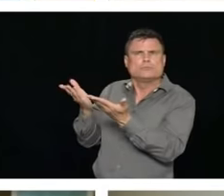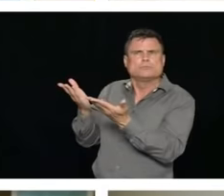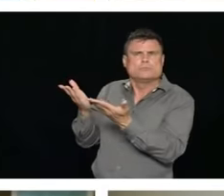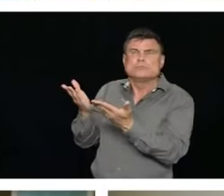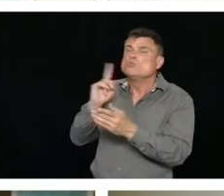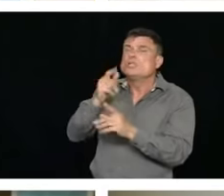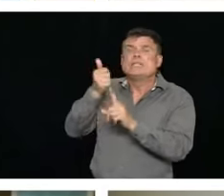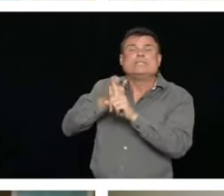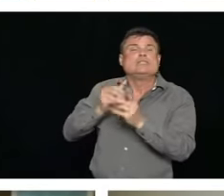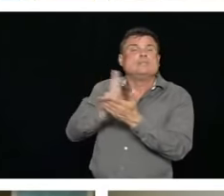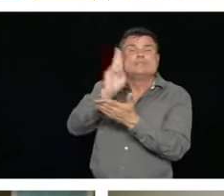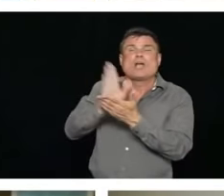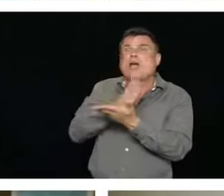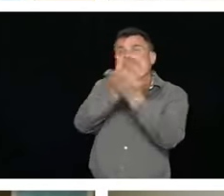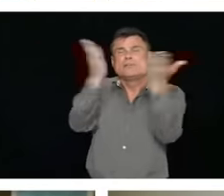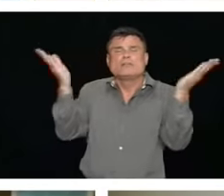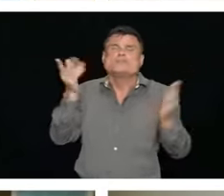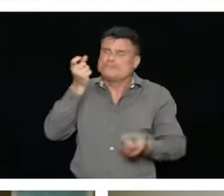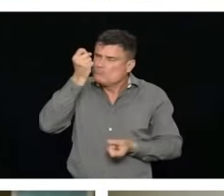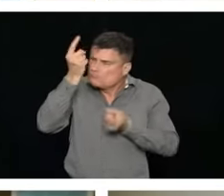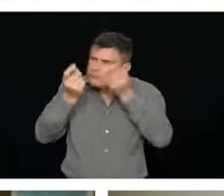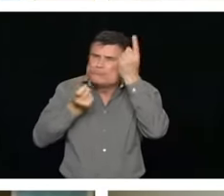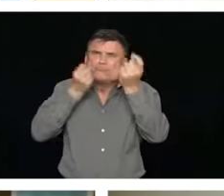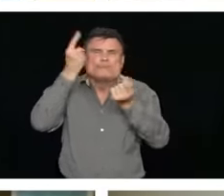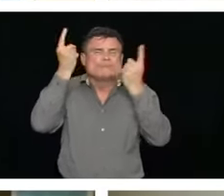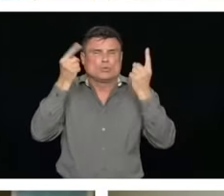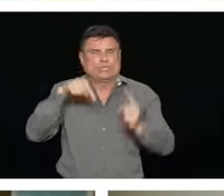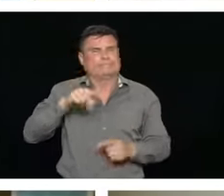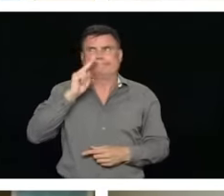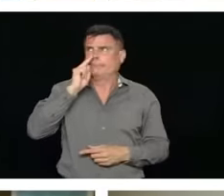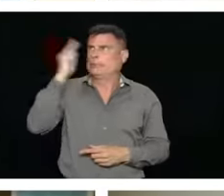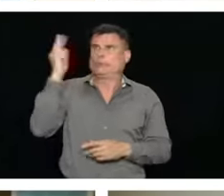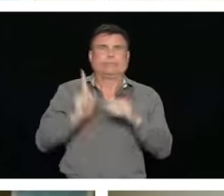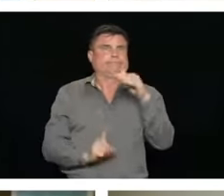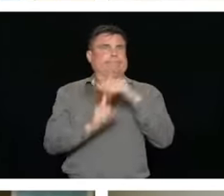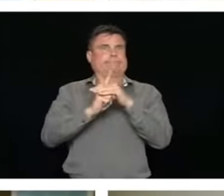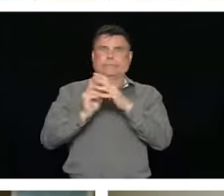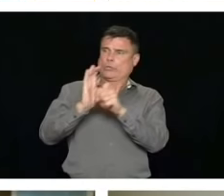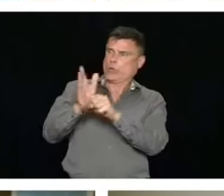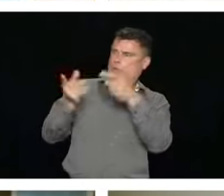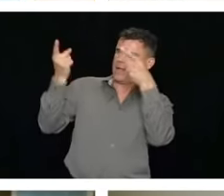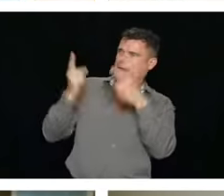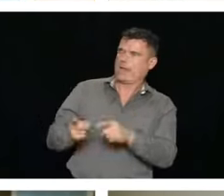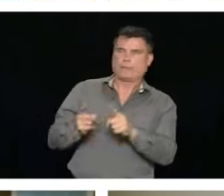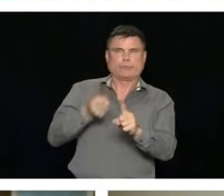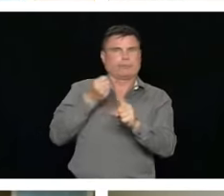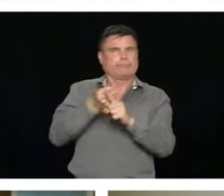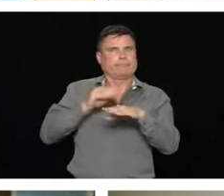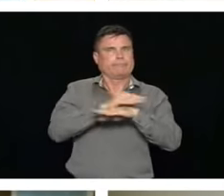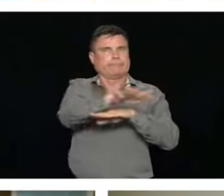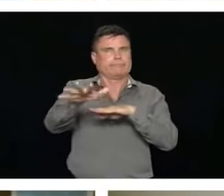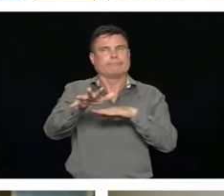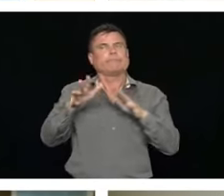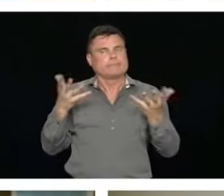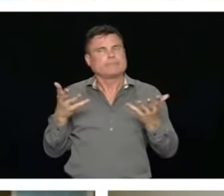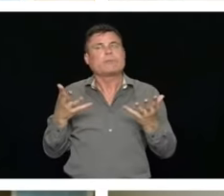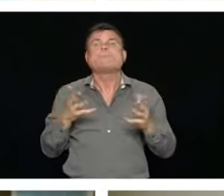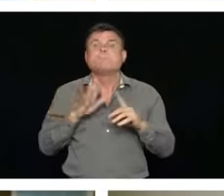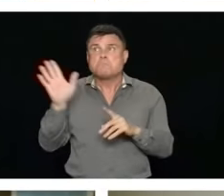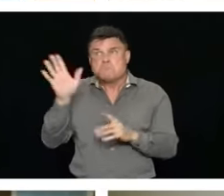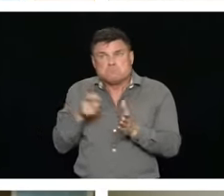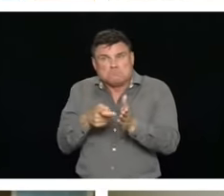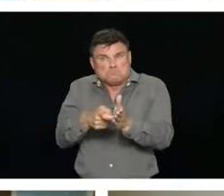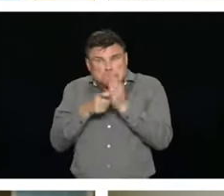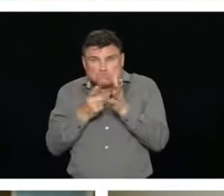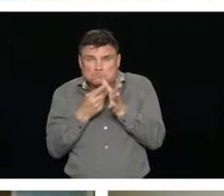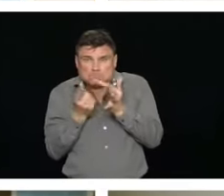pandemic around the world. So we're going to continue to work with BC post-secondary education institutions, but they have